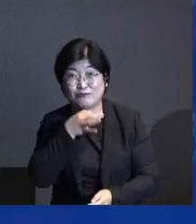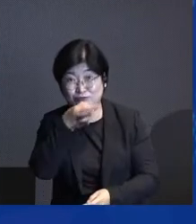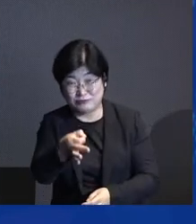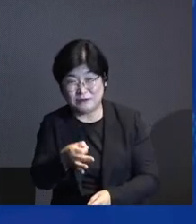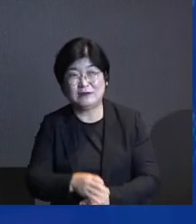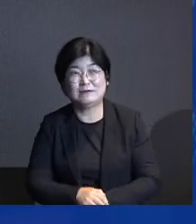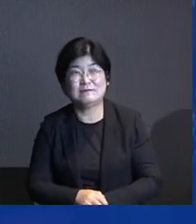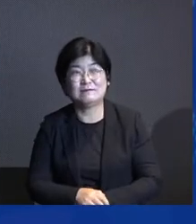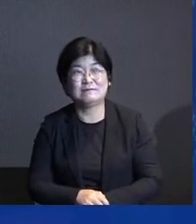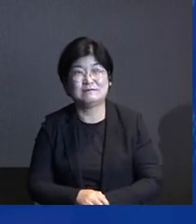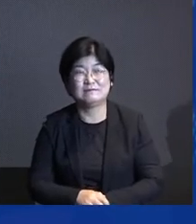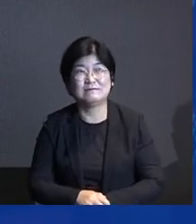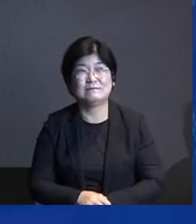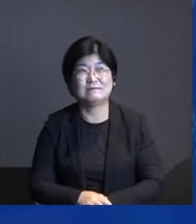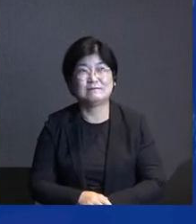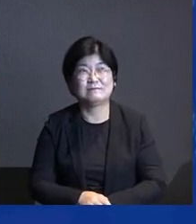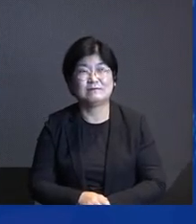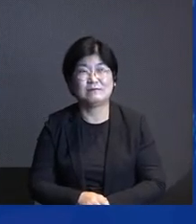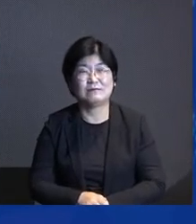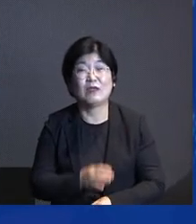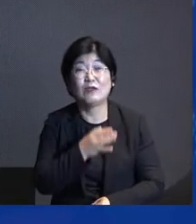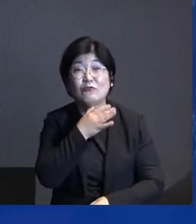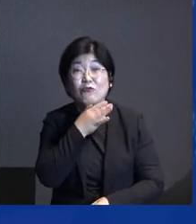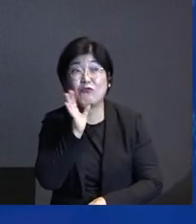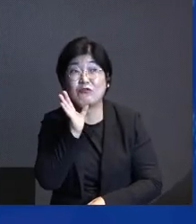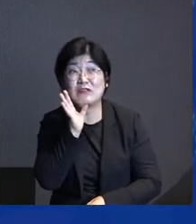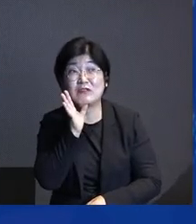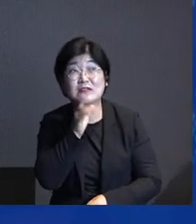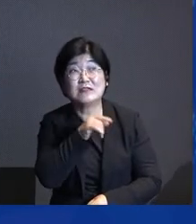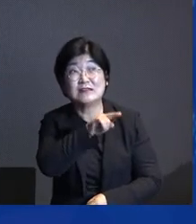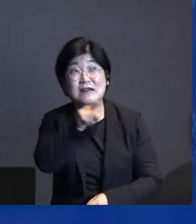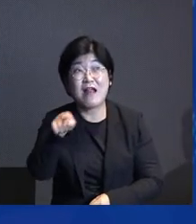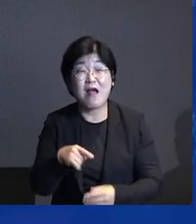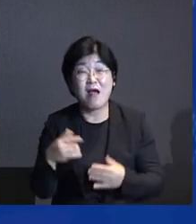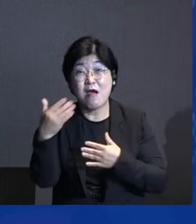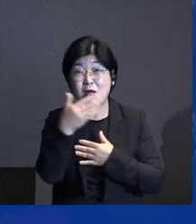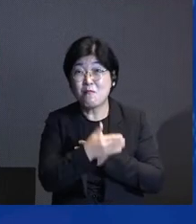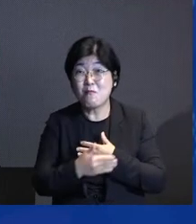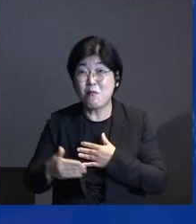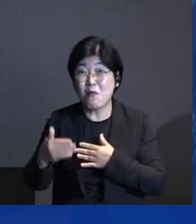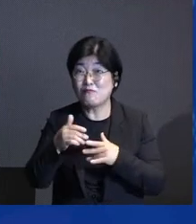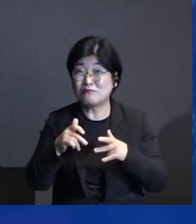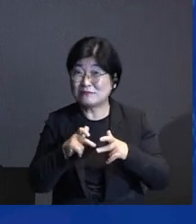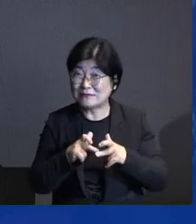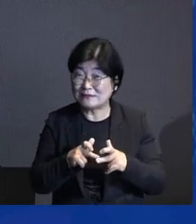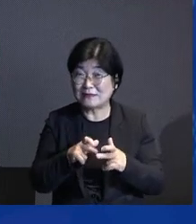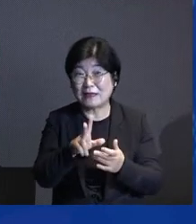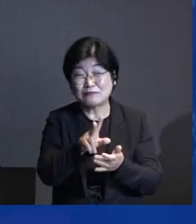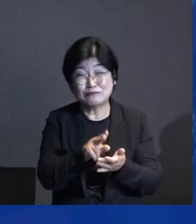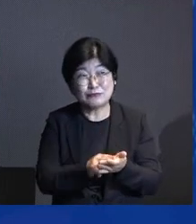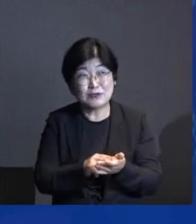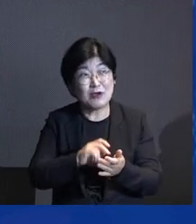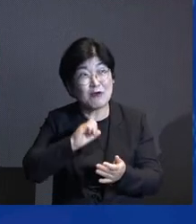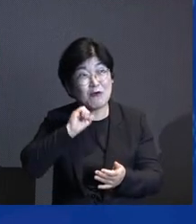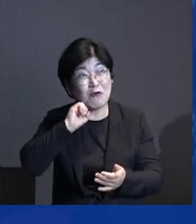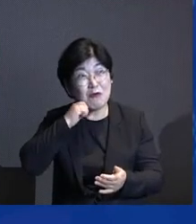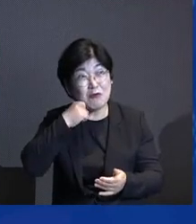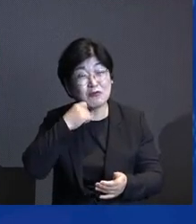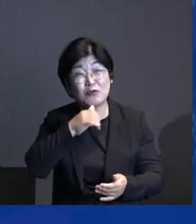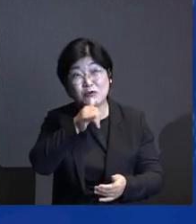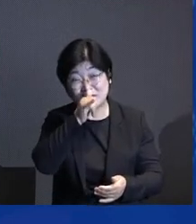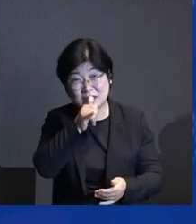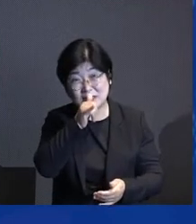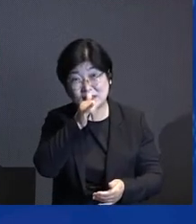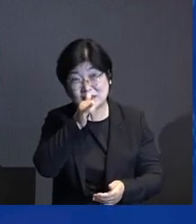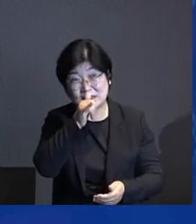some elderly who has a physical problems, but in strong program, we try to promote that every group of older adults